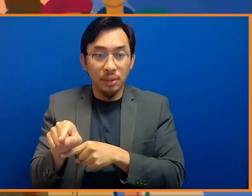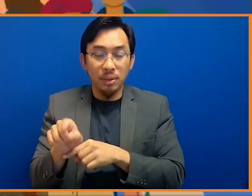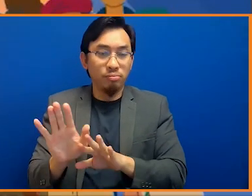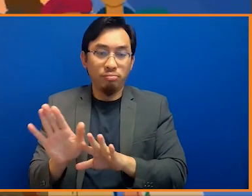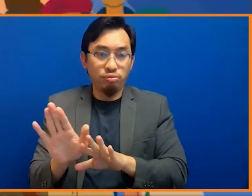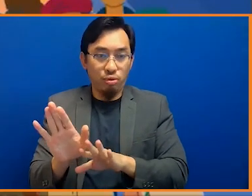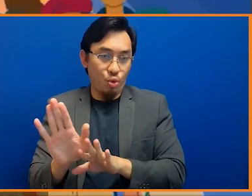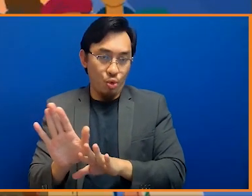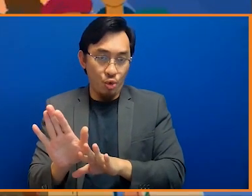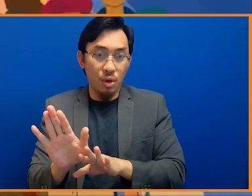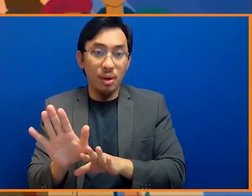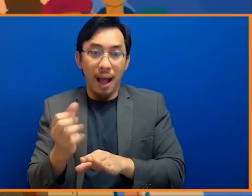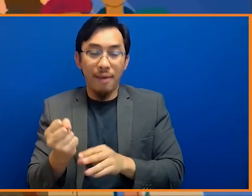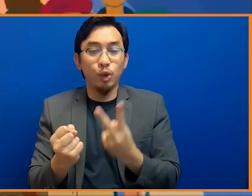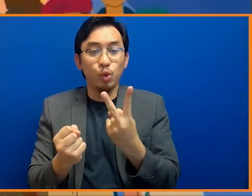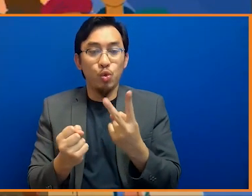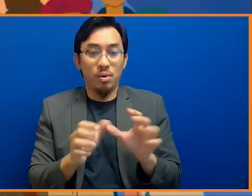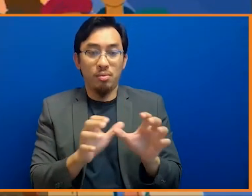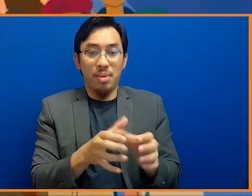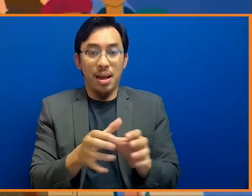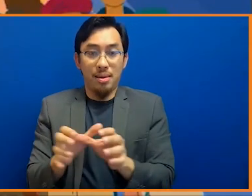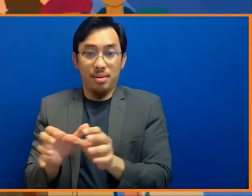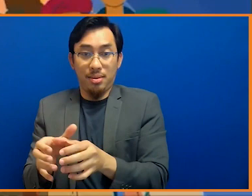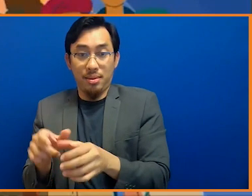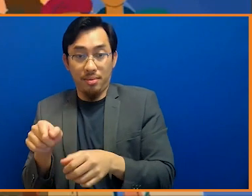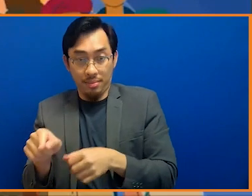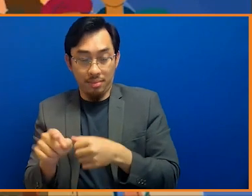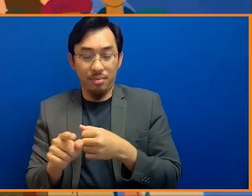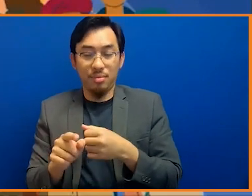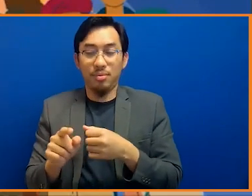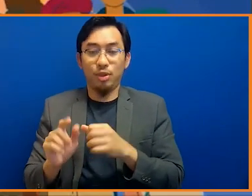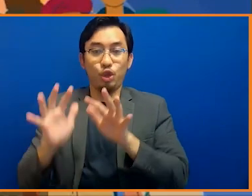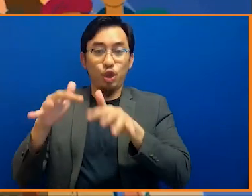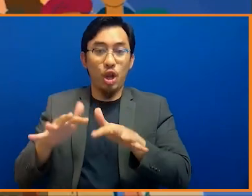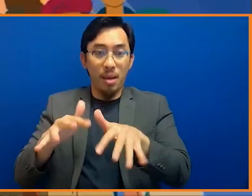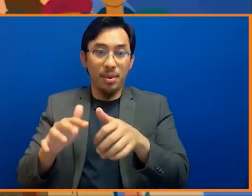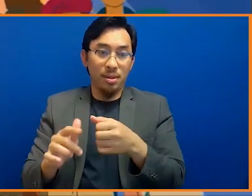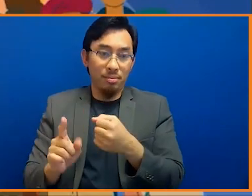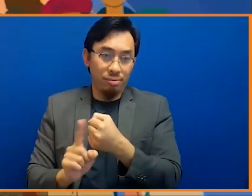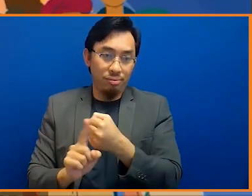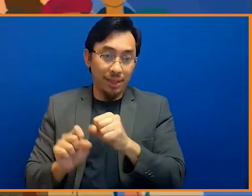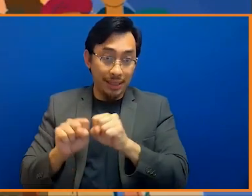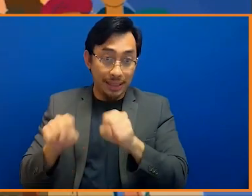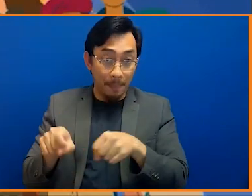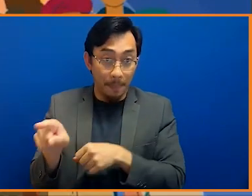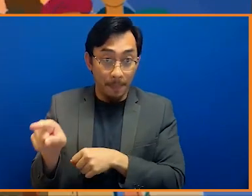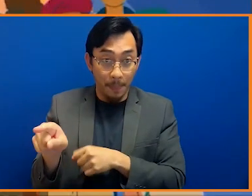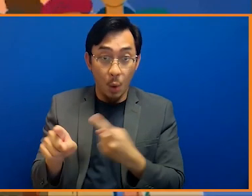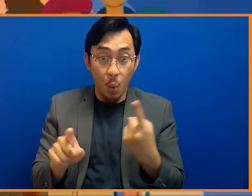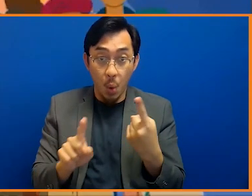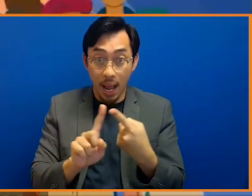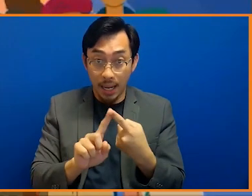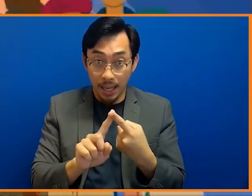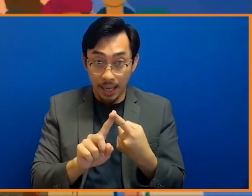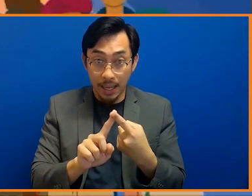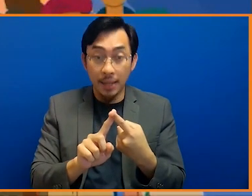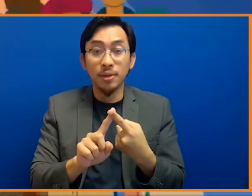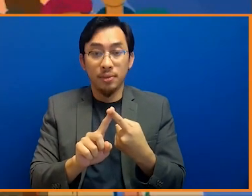right? So there are two parts of tsunami warning system. One is detection and second one